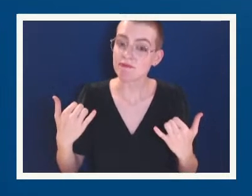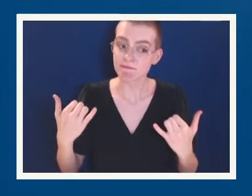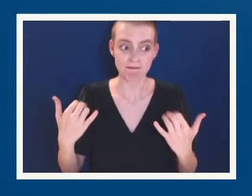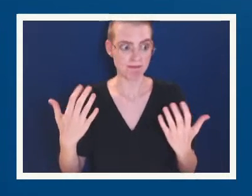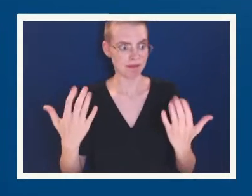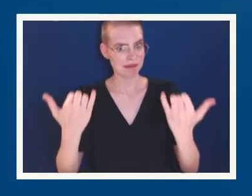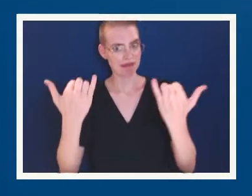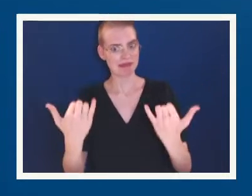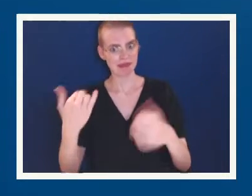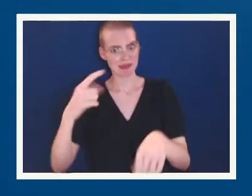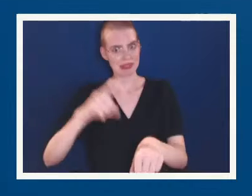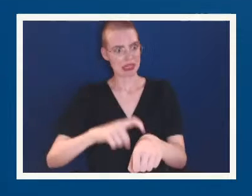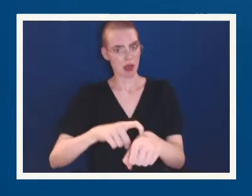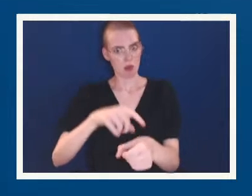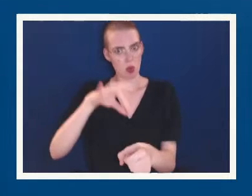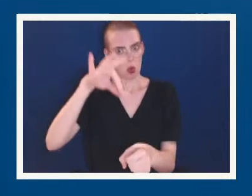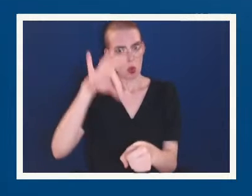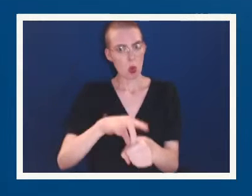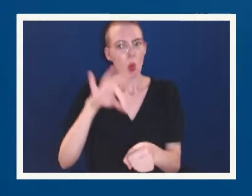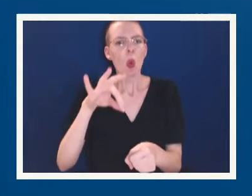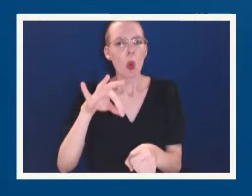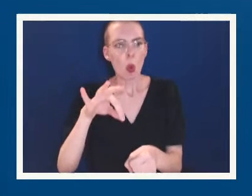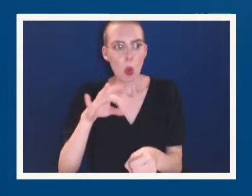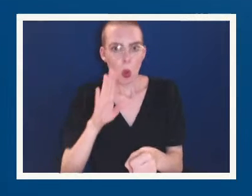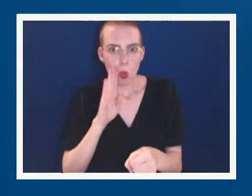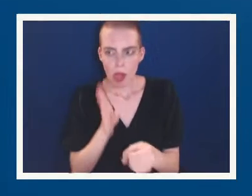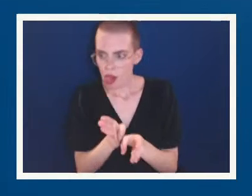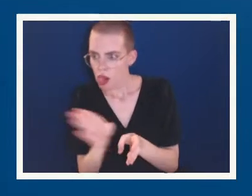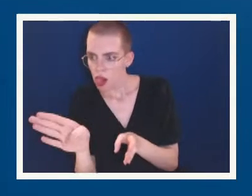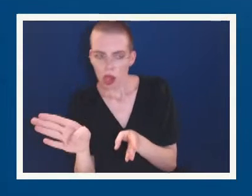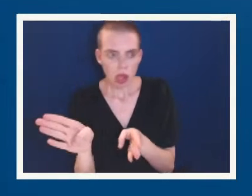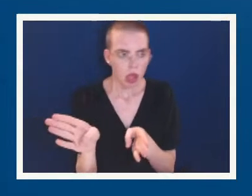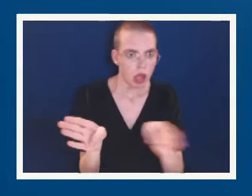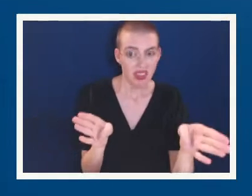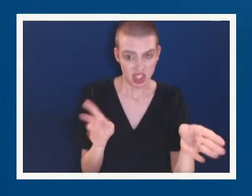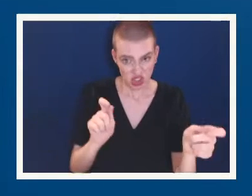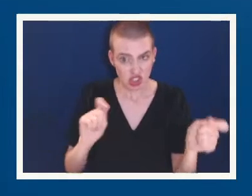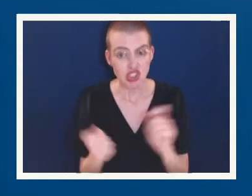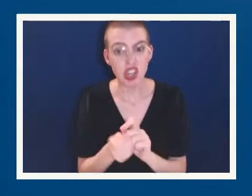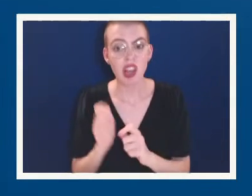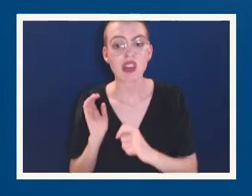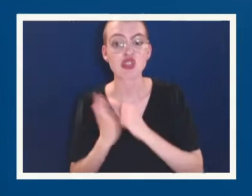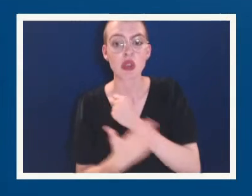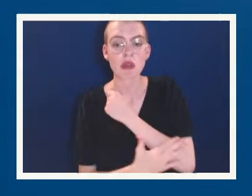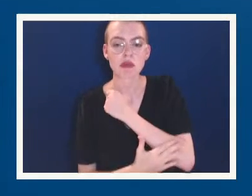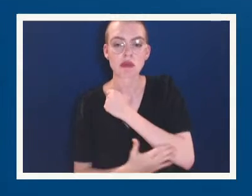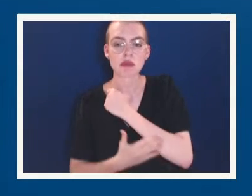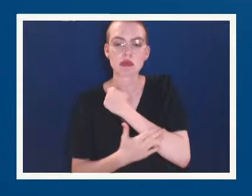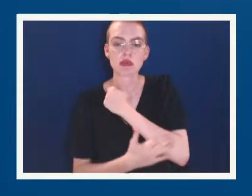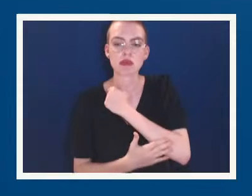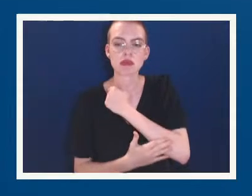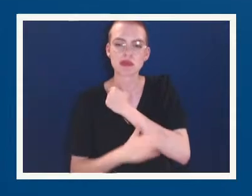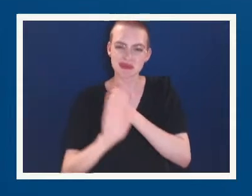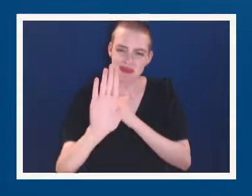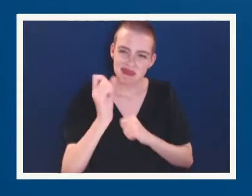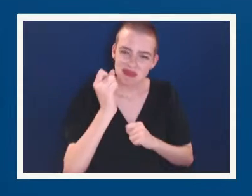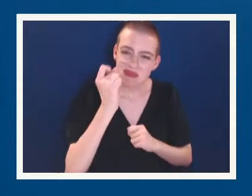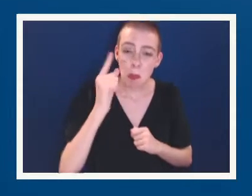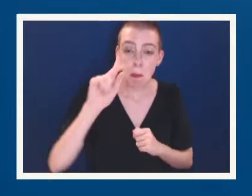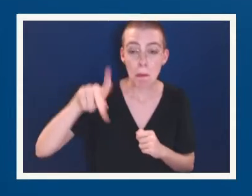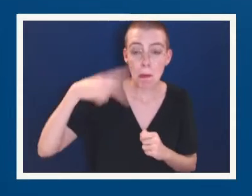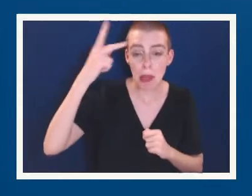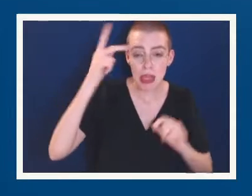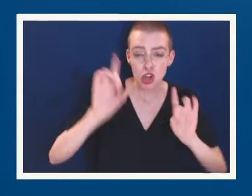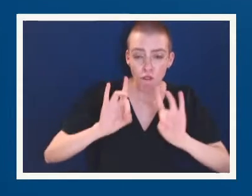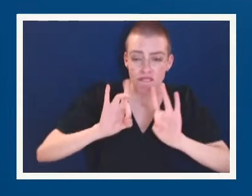we all must speak with one voice regardless of our party. There's no place in America for political violence.